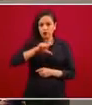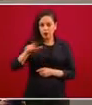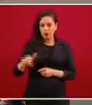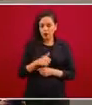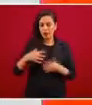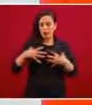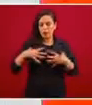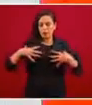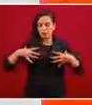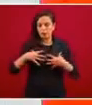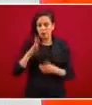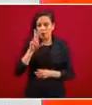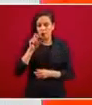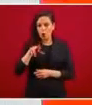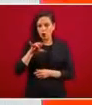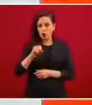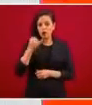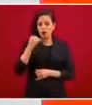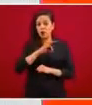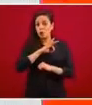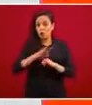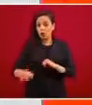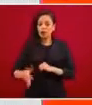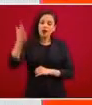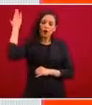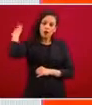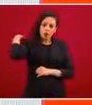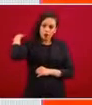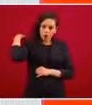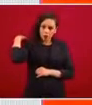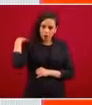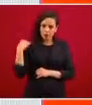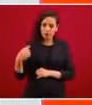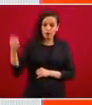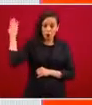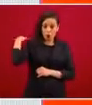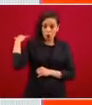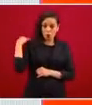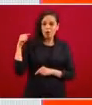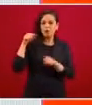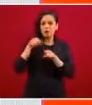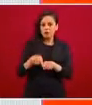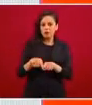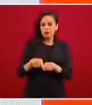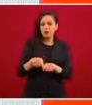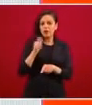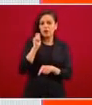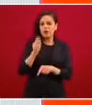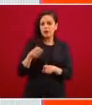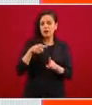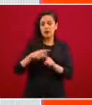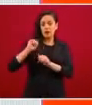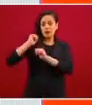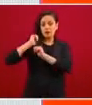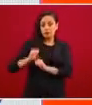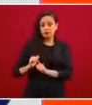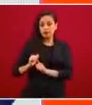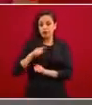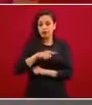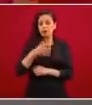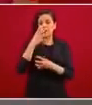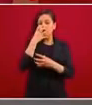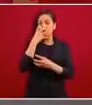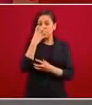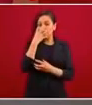Then it goes to the bronchi and finally reaches the lungs. The lungs are the specialized